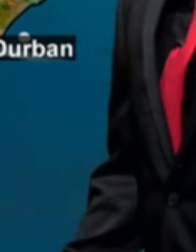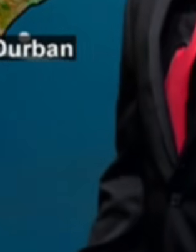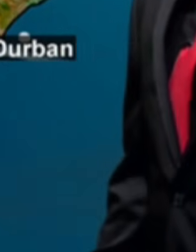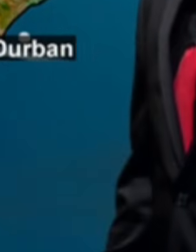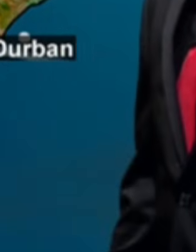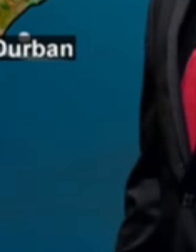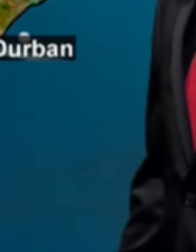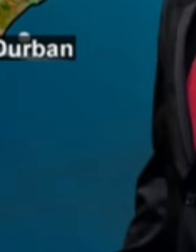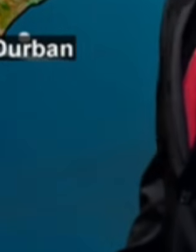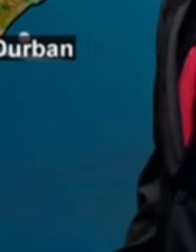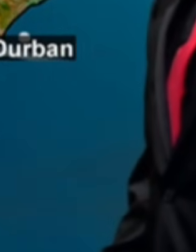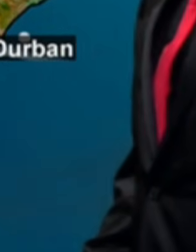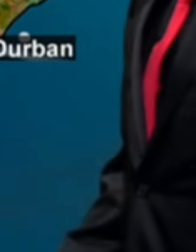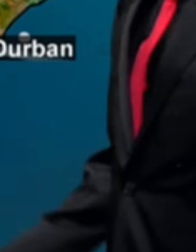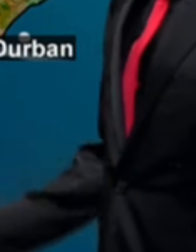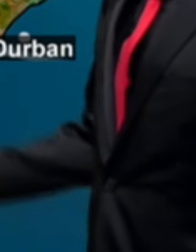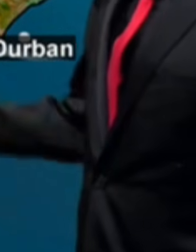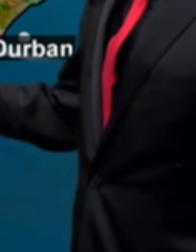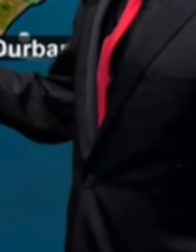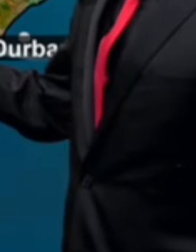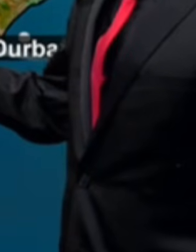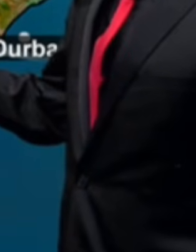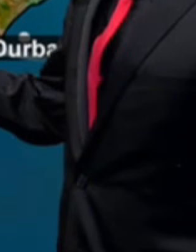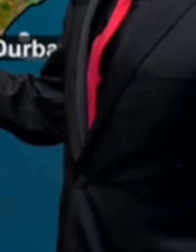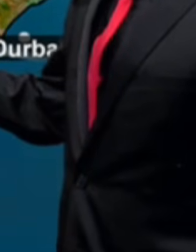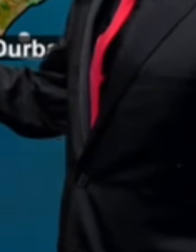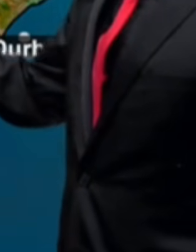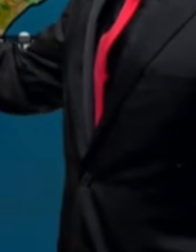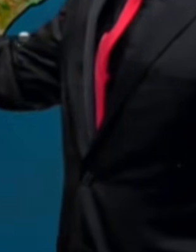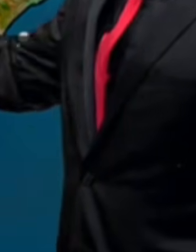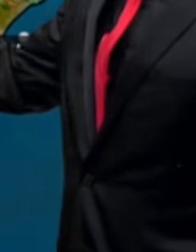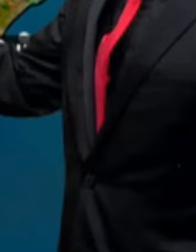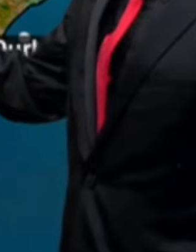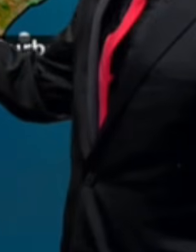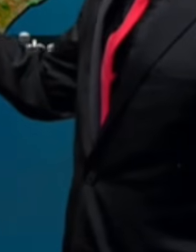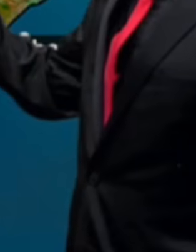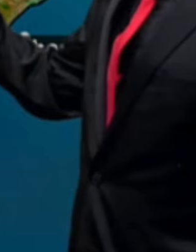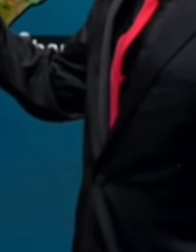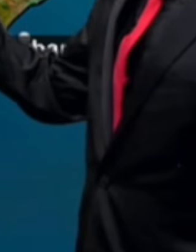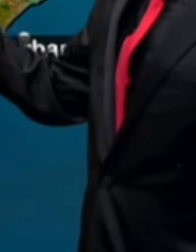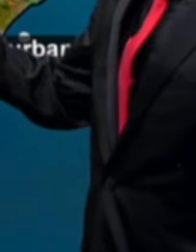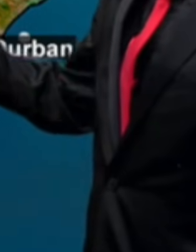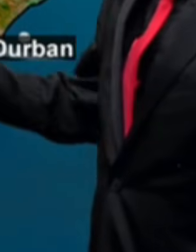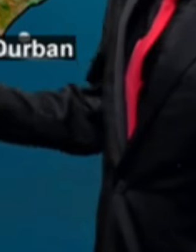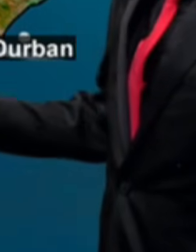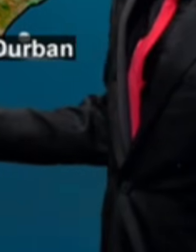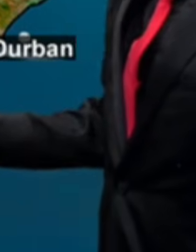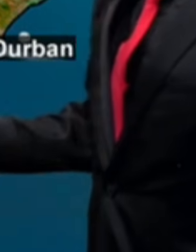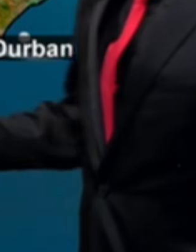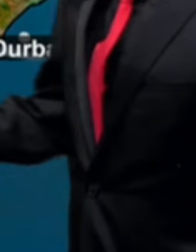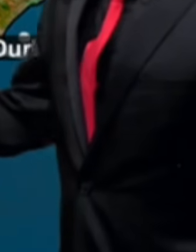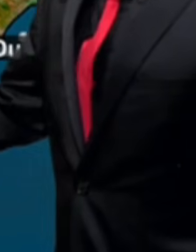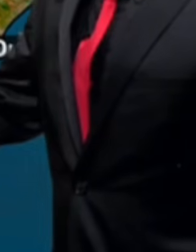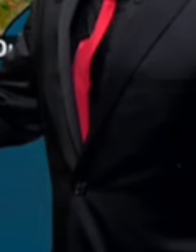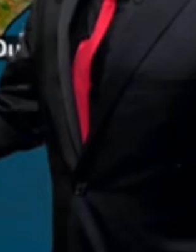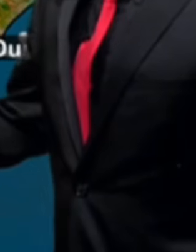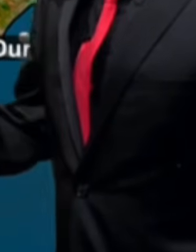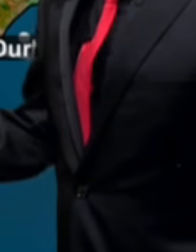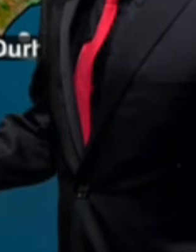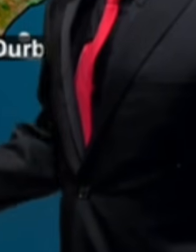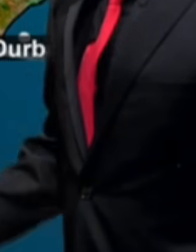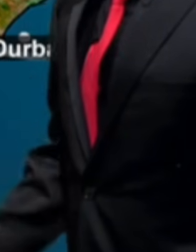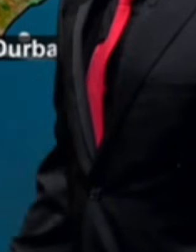dikarolong tše di farafarelwe gabotsena fela ke dikgadima o le ka dikarolong tša ka Freistata go tsena bjalo ka North West go fihla bjalo ka province ya ka Gauteng e tla ba tše maatla ka dikarolong tša